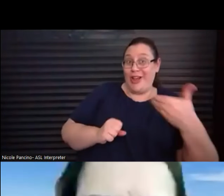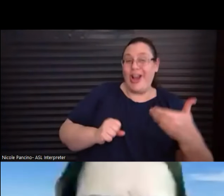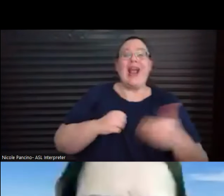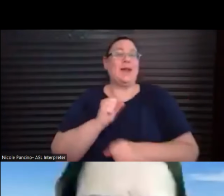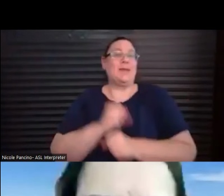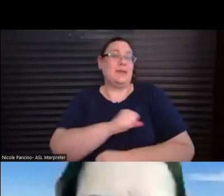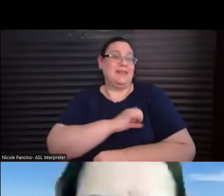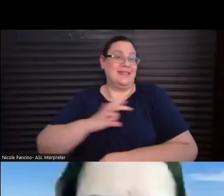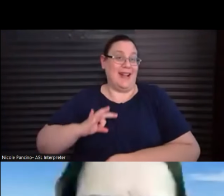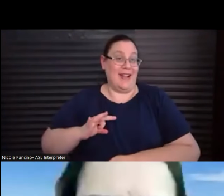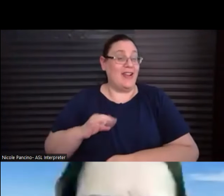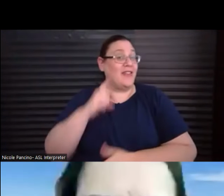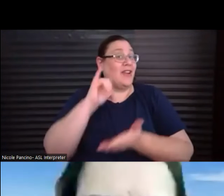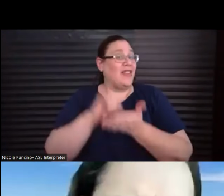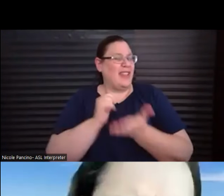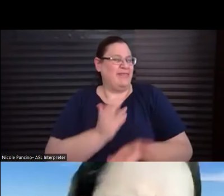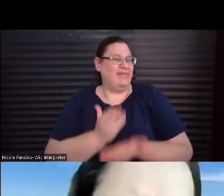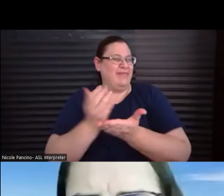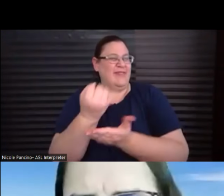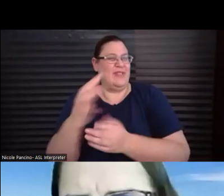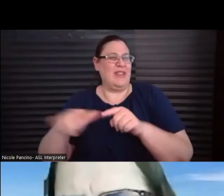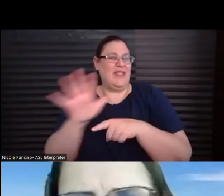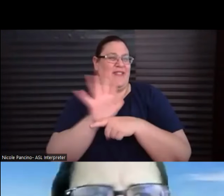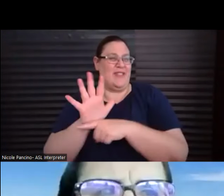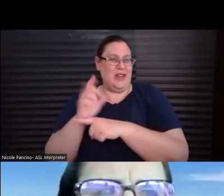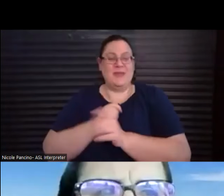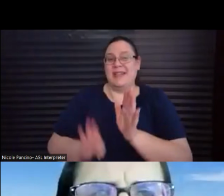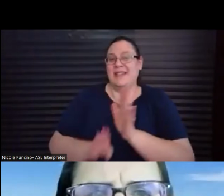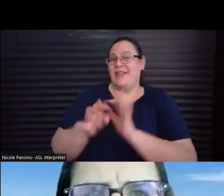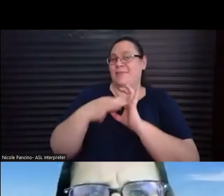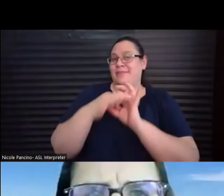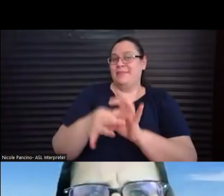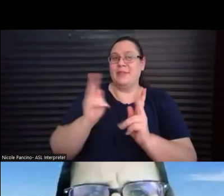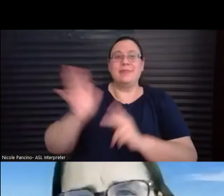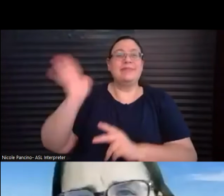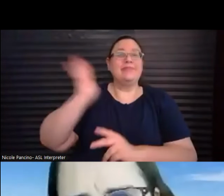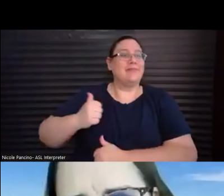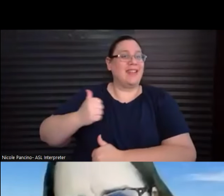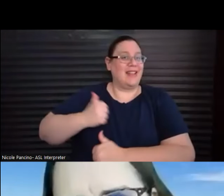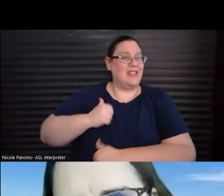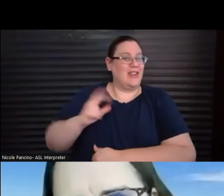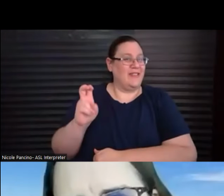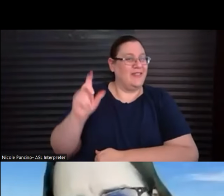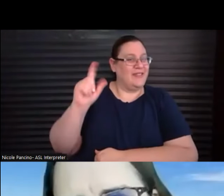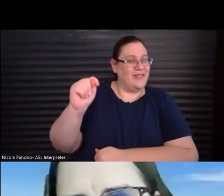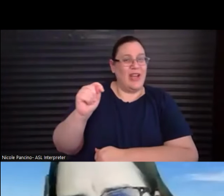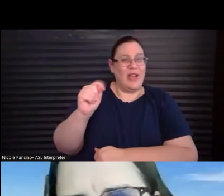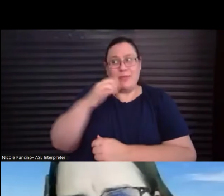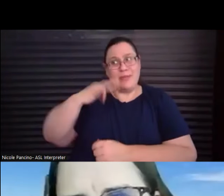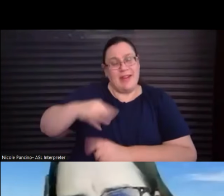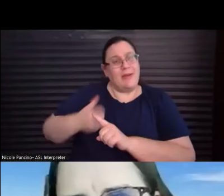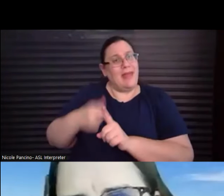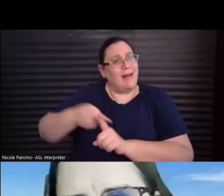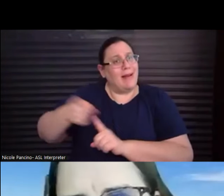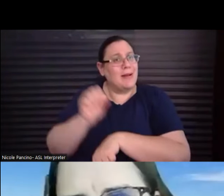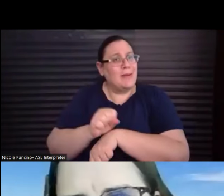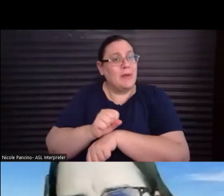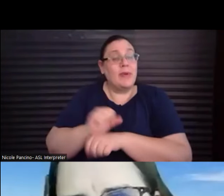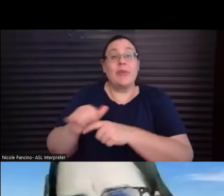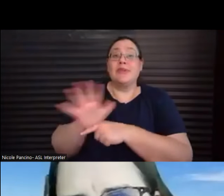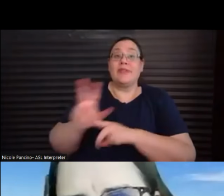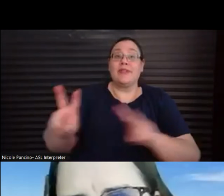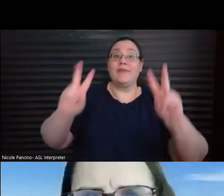this, I recommend a few videos we developed about veterans who benefited from customized employment. These videos are called